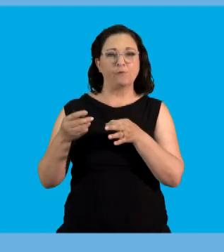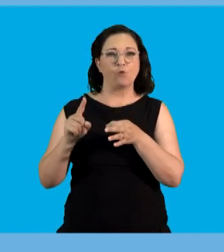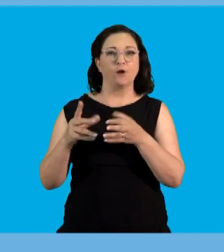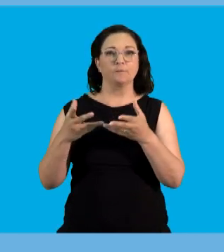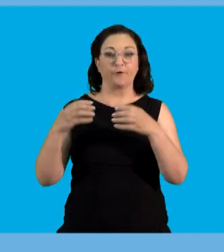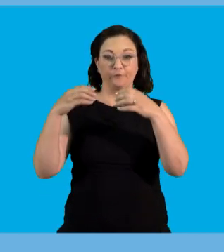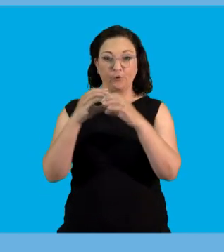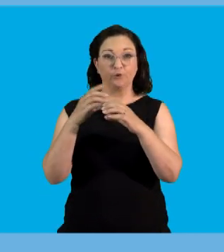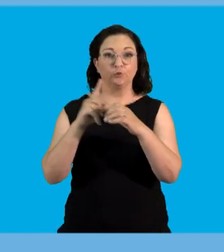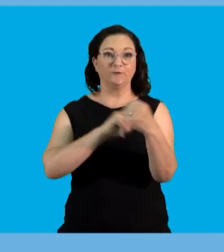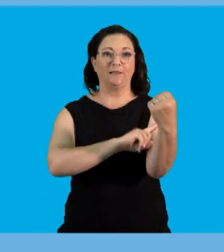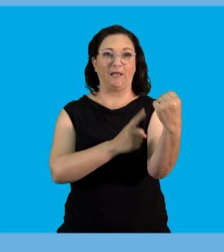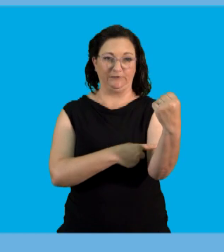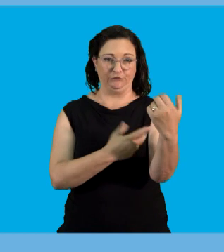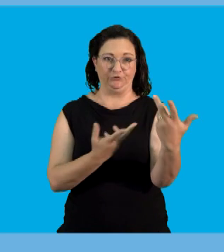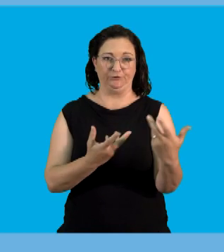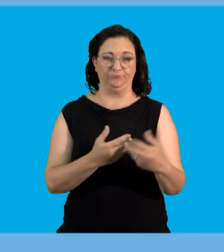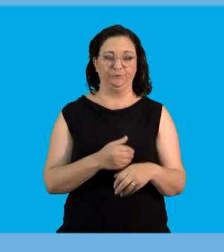particles. So, cool gas,